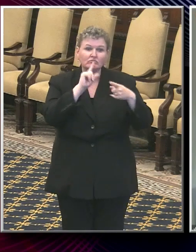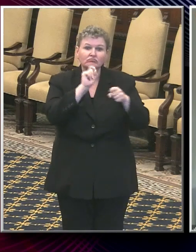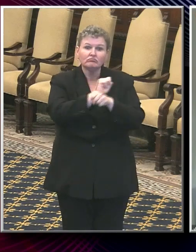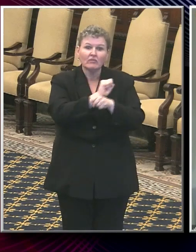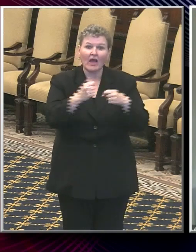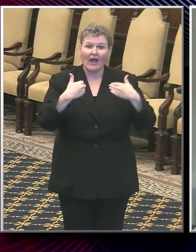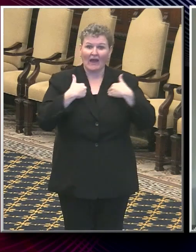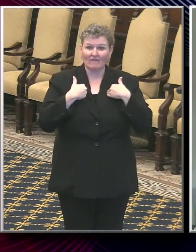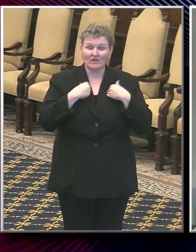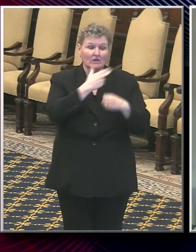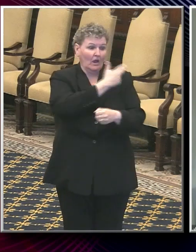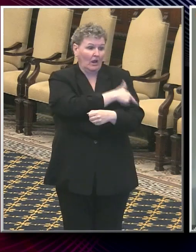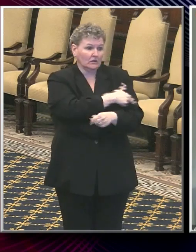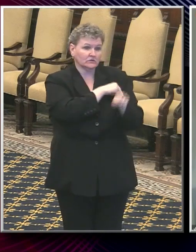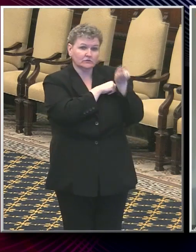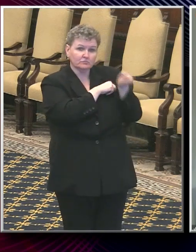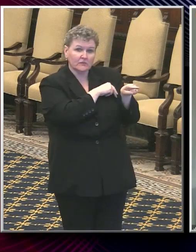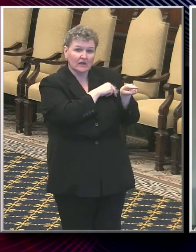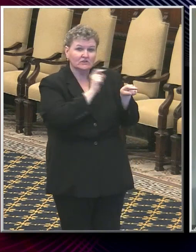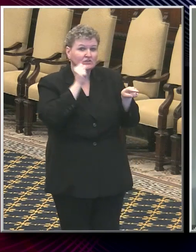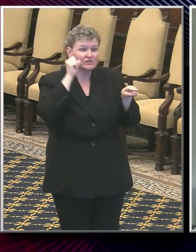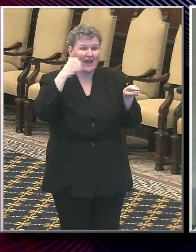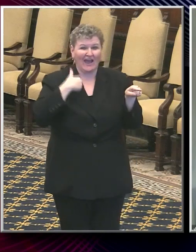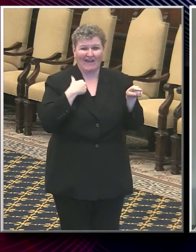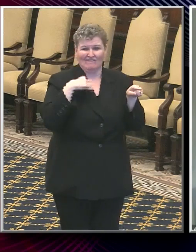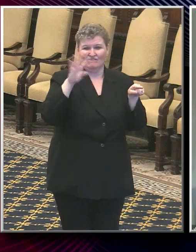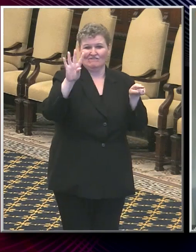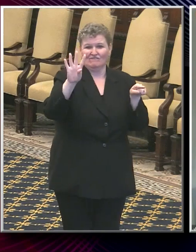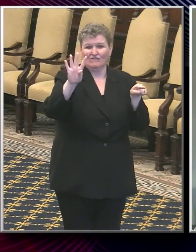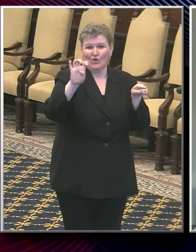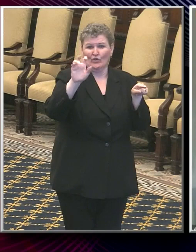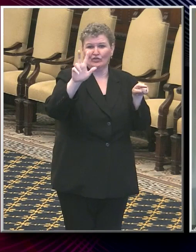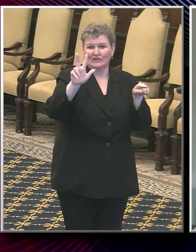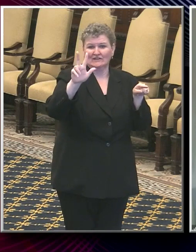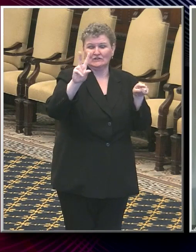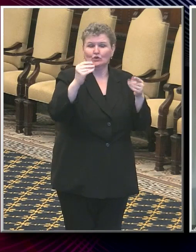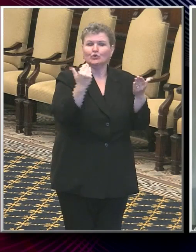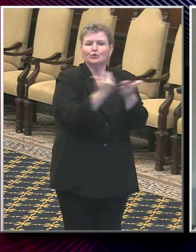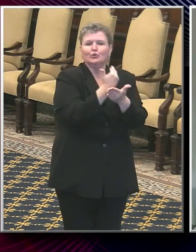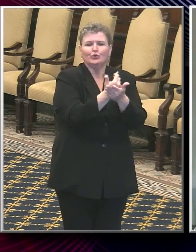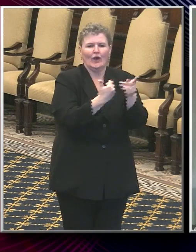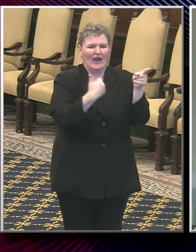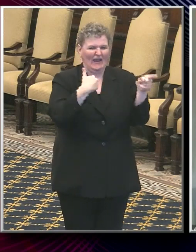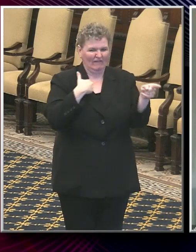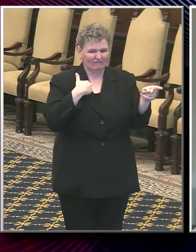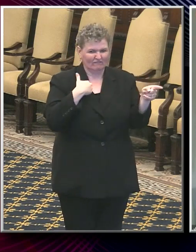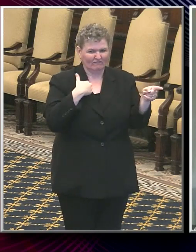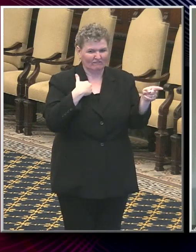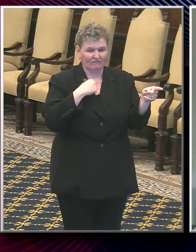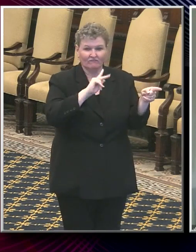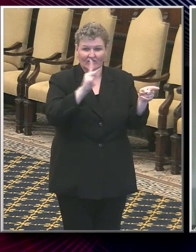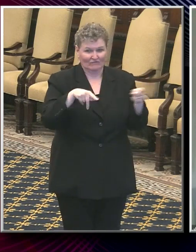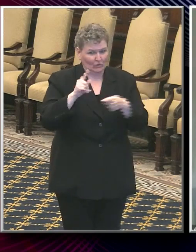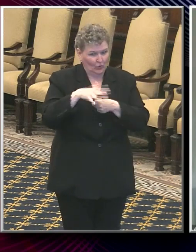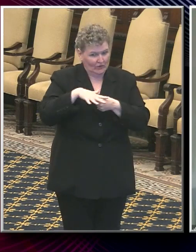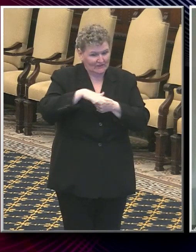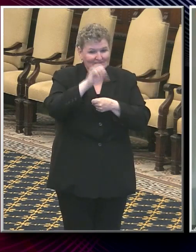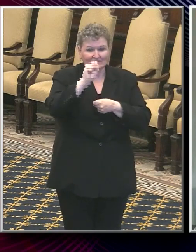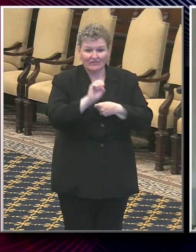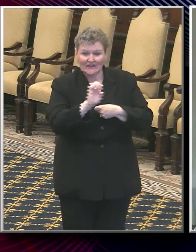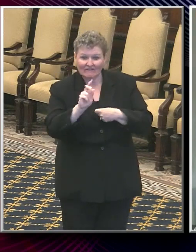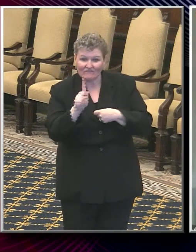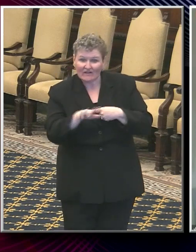there are, as of yesterday afternoon, 432 inpatients with the coronavirus infection in Philadelphia. And in the Southeast Pennsylvania region,